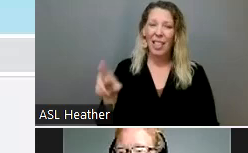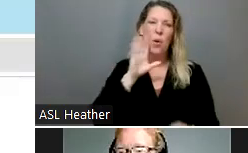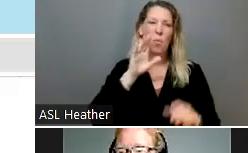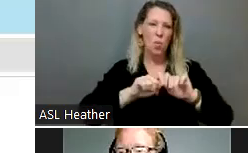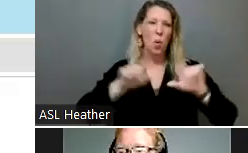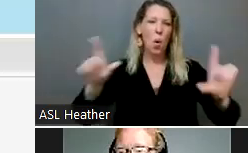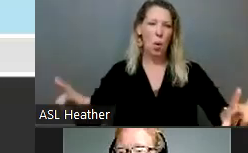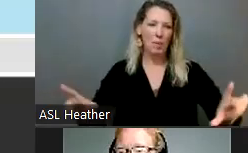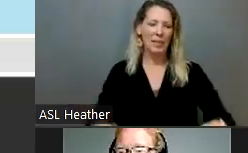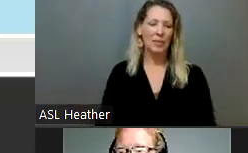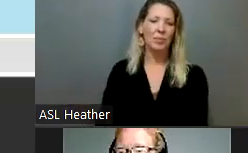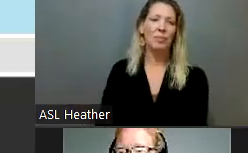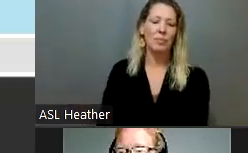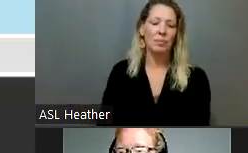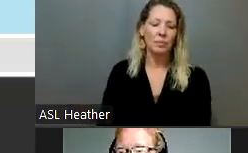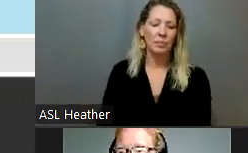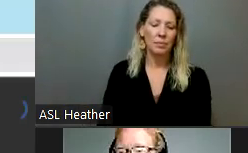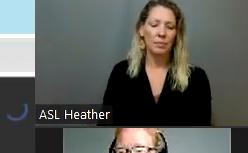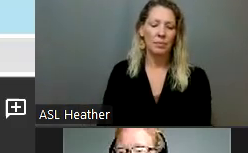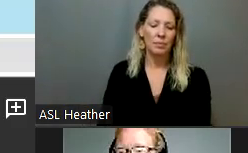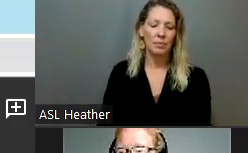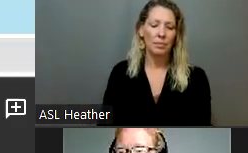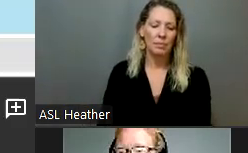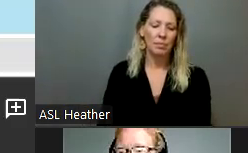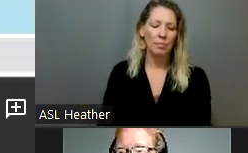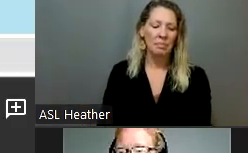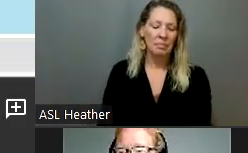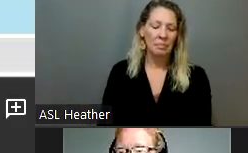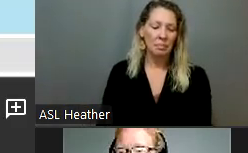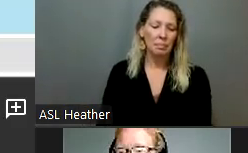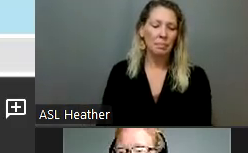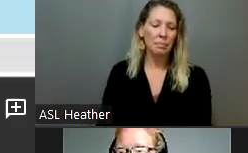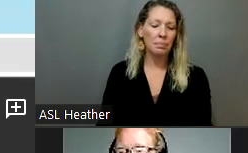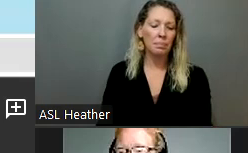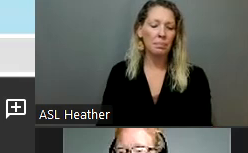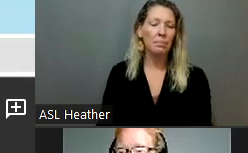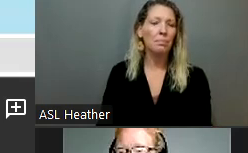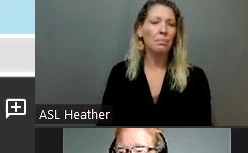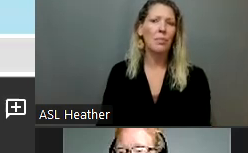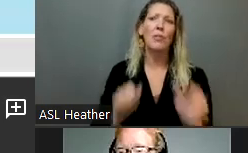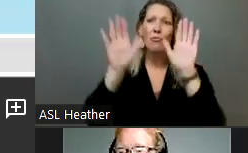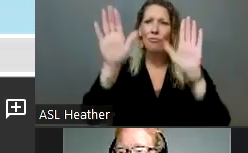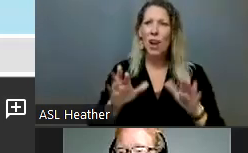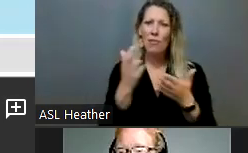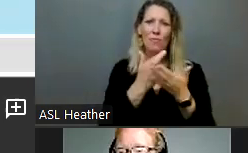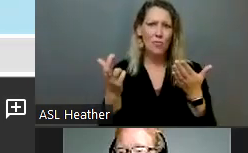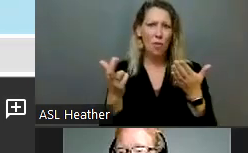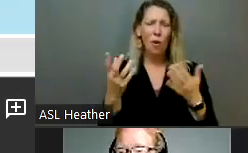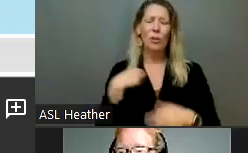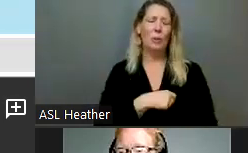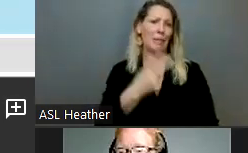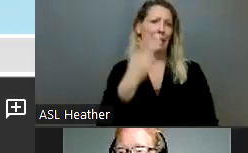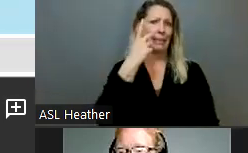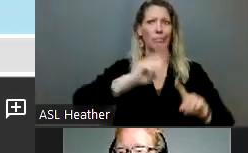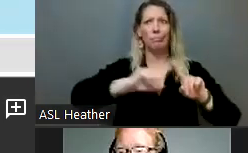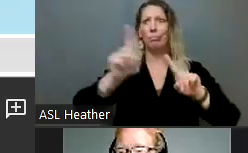up here. And this is a really great resource. So many of us have seen various iterations of the